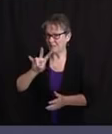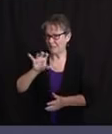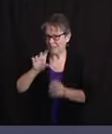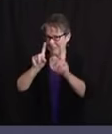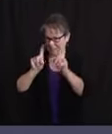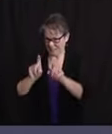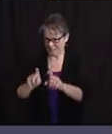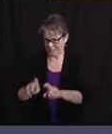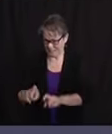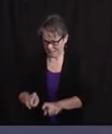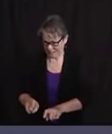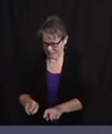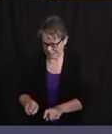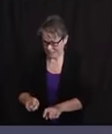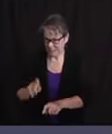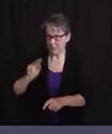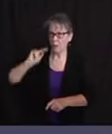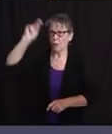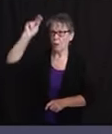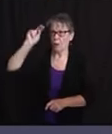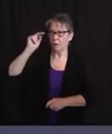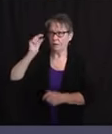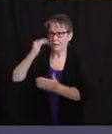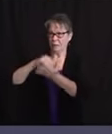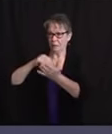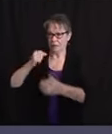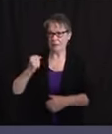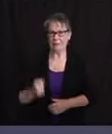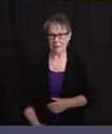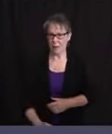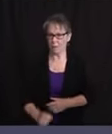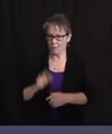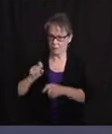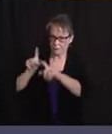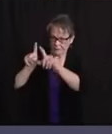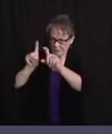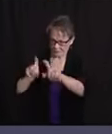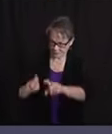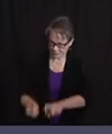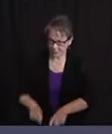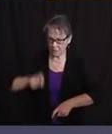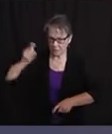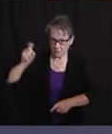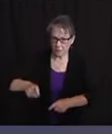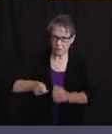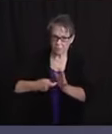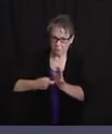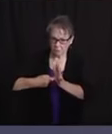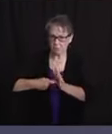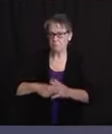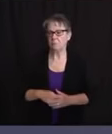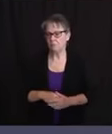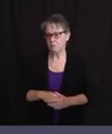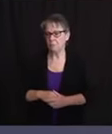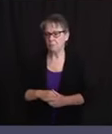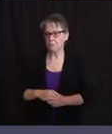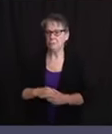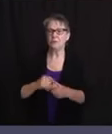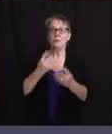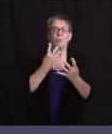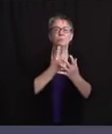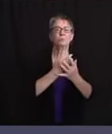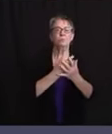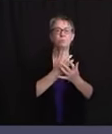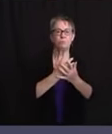The Department of Corrections has started universal baseline testing of staff and inmates, with 8,700 tests completed